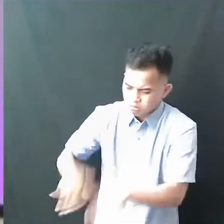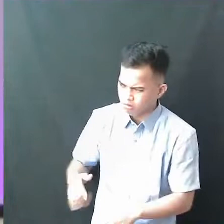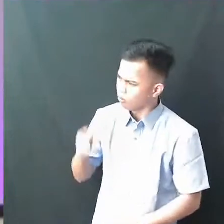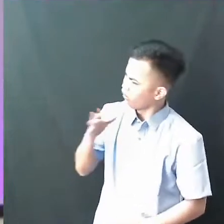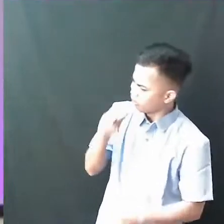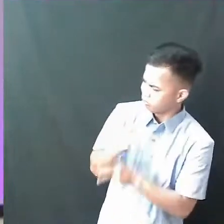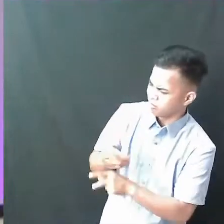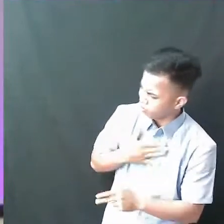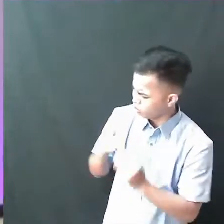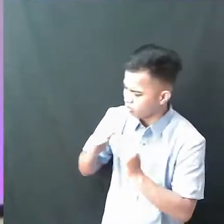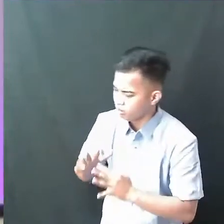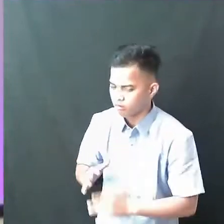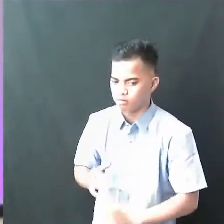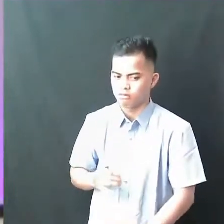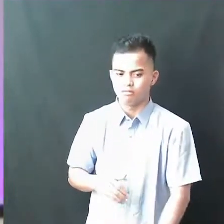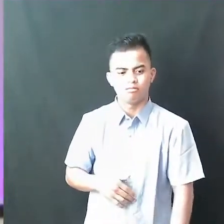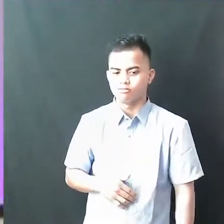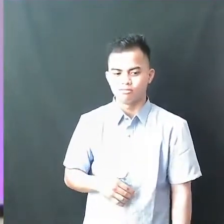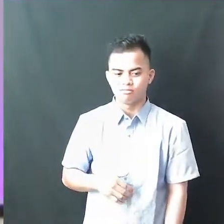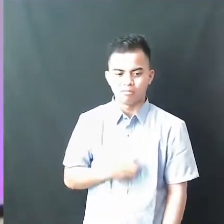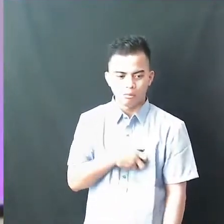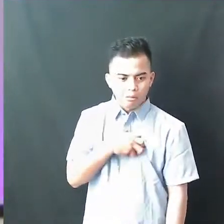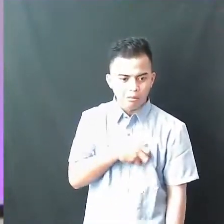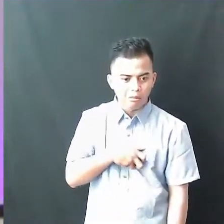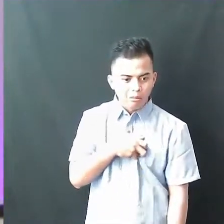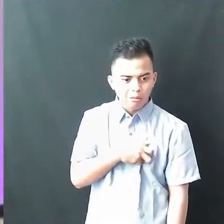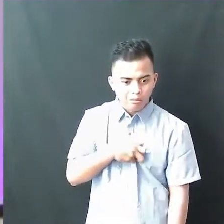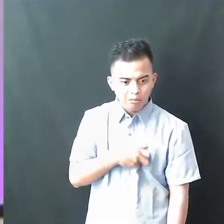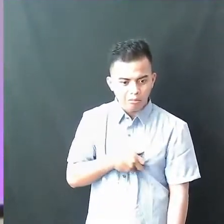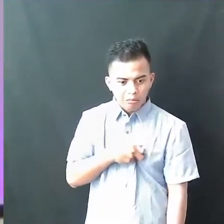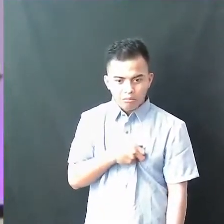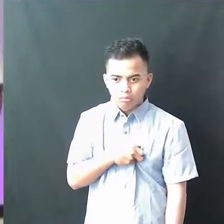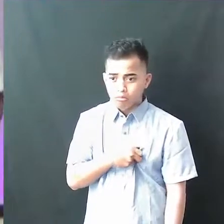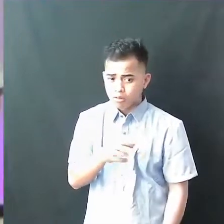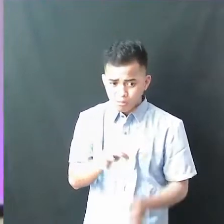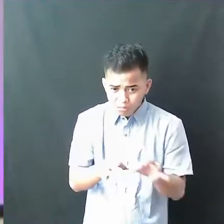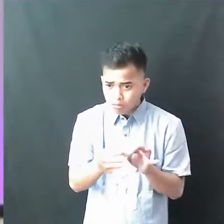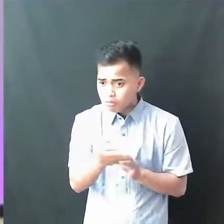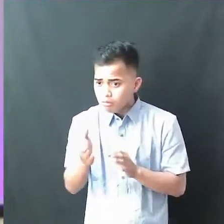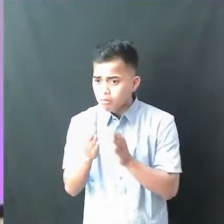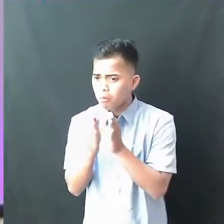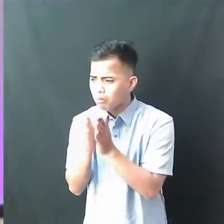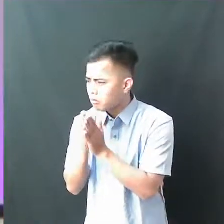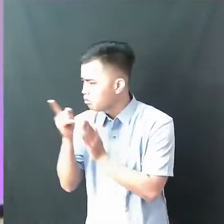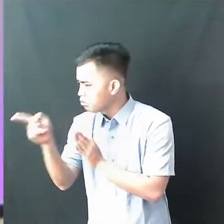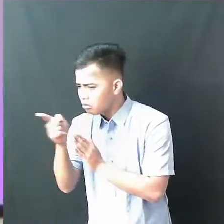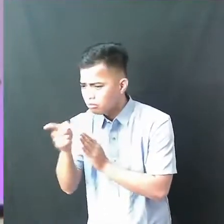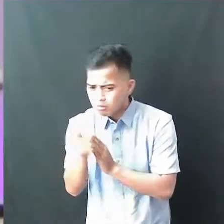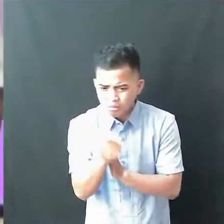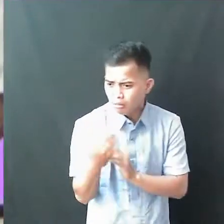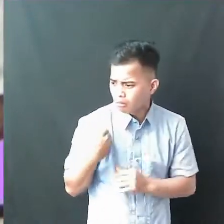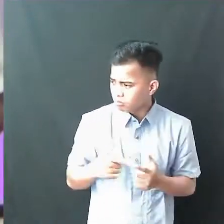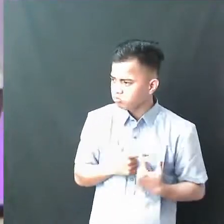Lift up those people in prayer who are not yet Christians, and let them see how you can hold on to